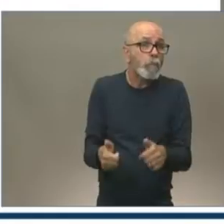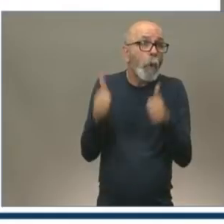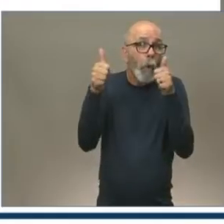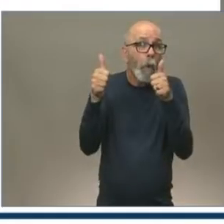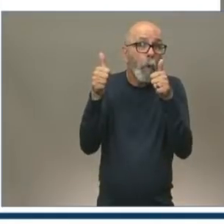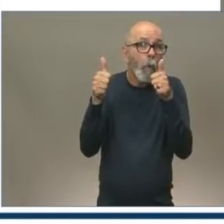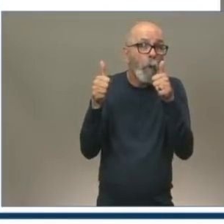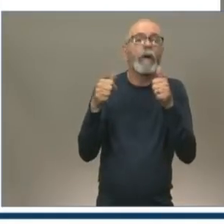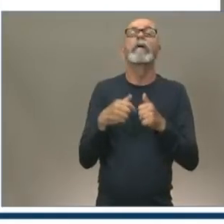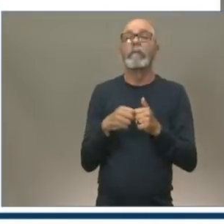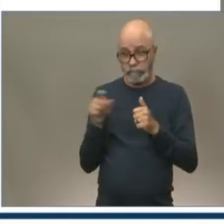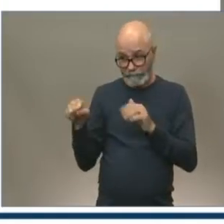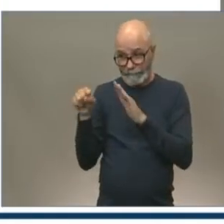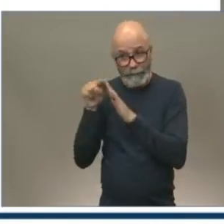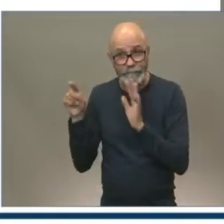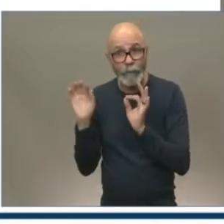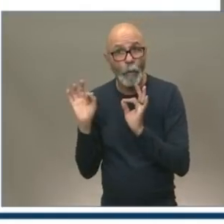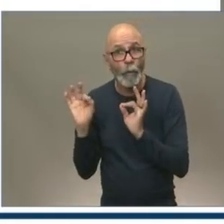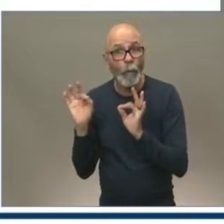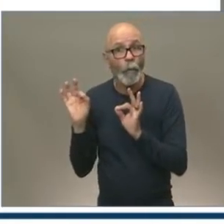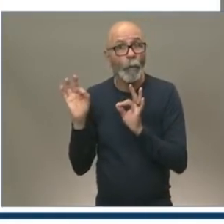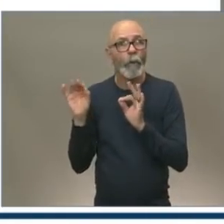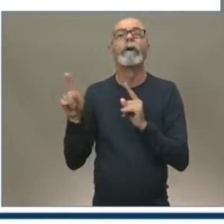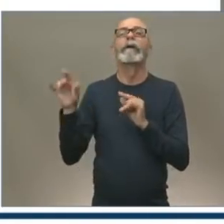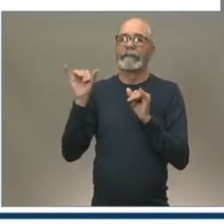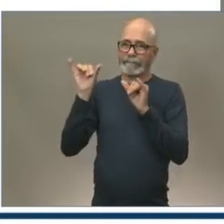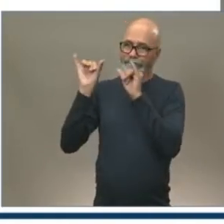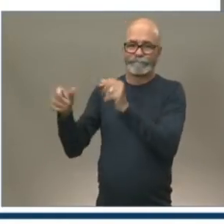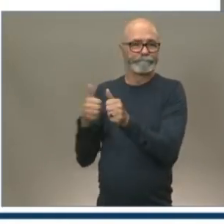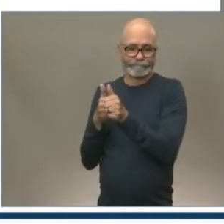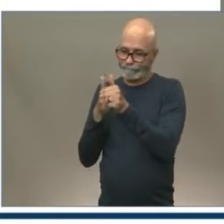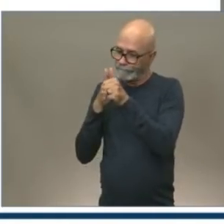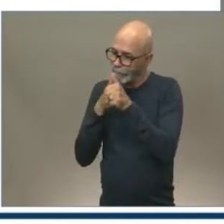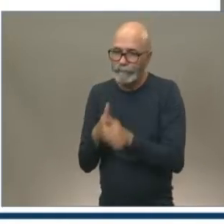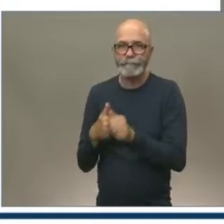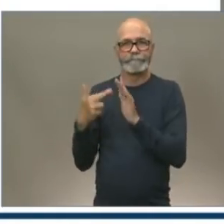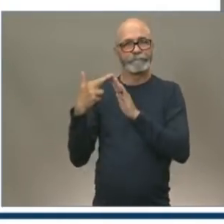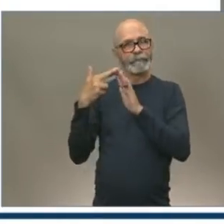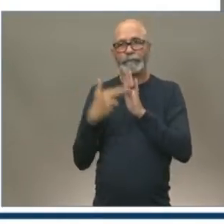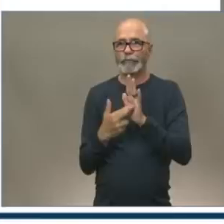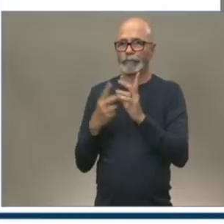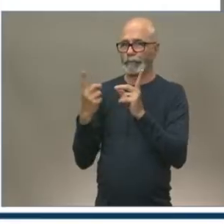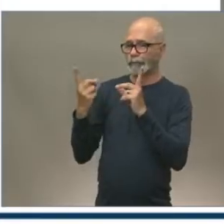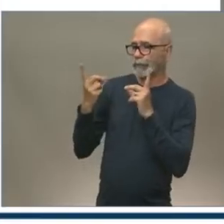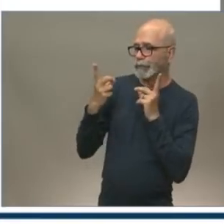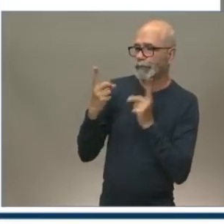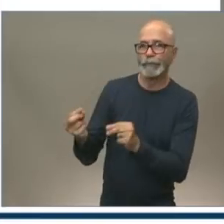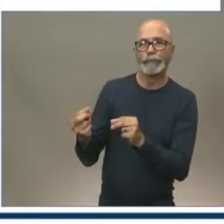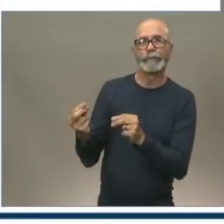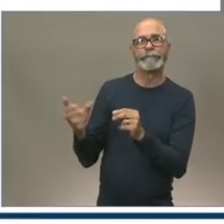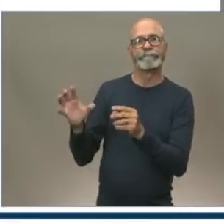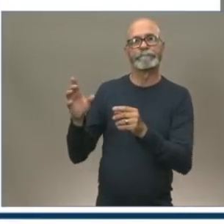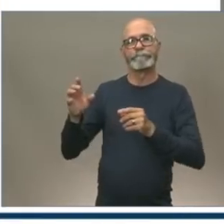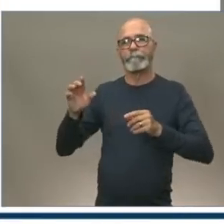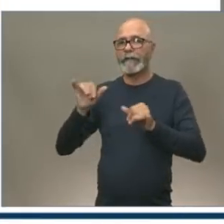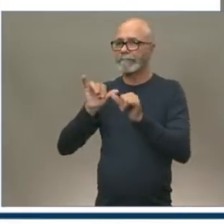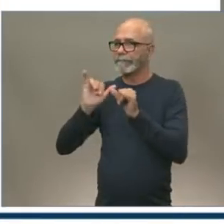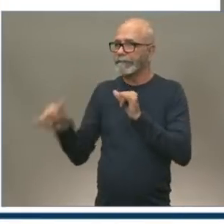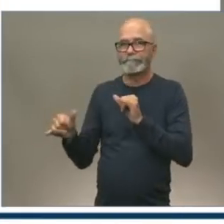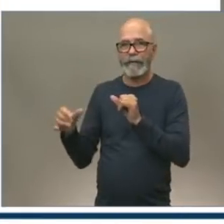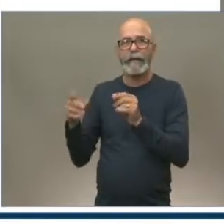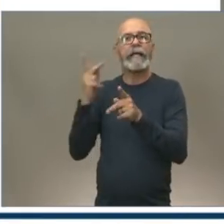received that negative test result, they can follow the modified isolation protocol that allows them to interact with their